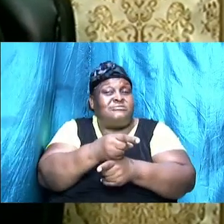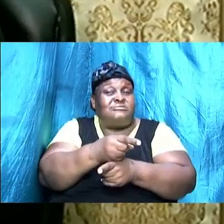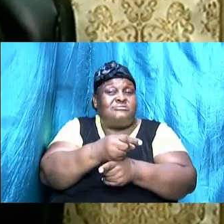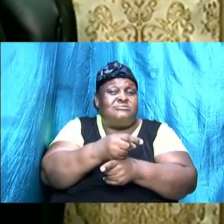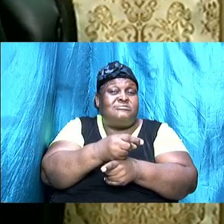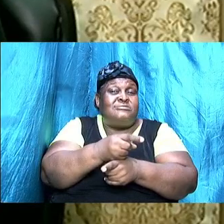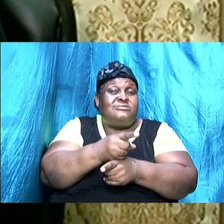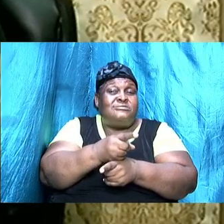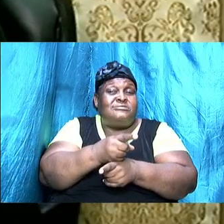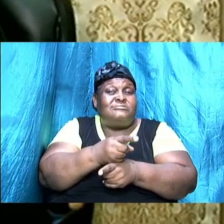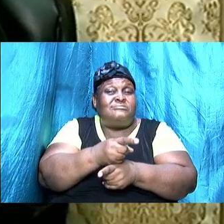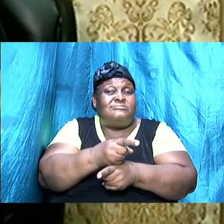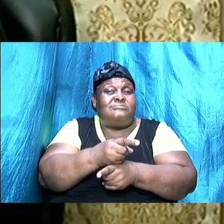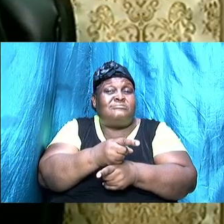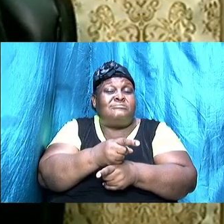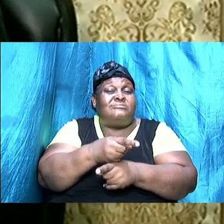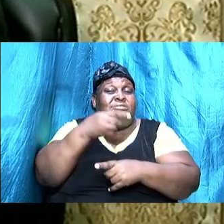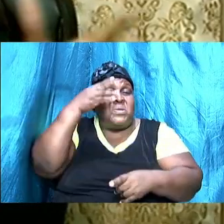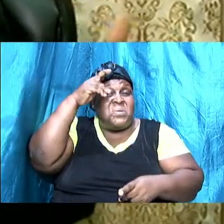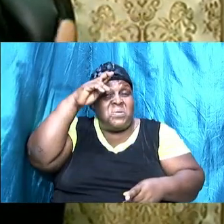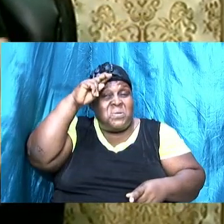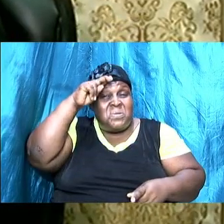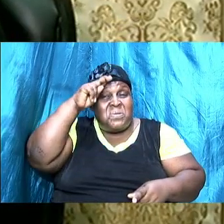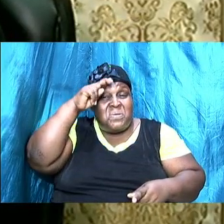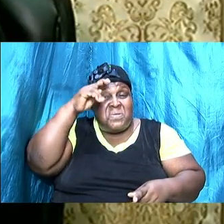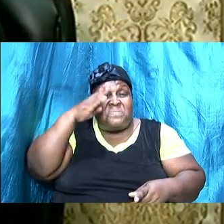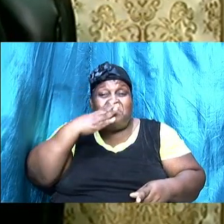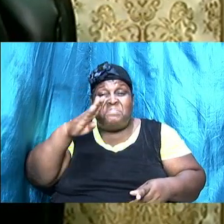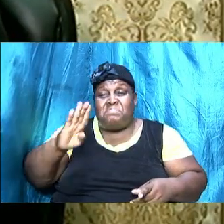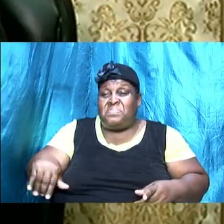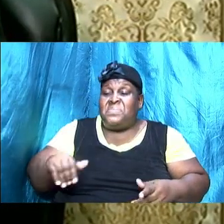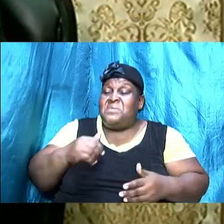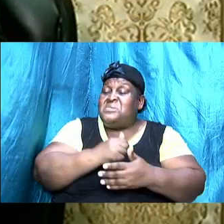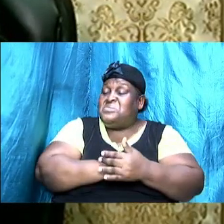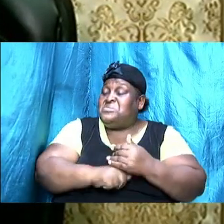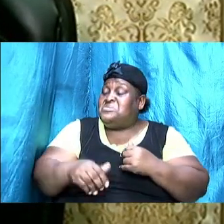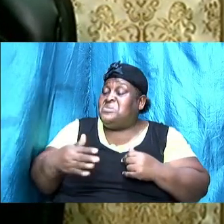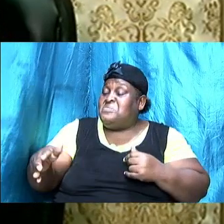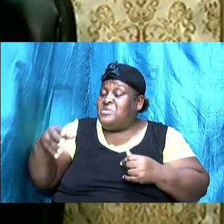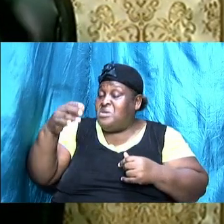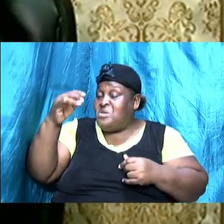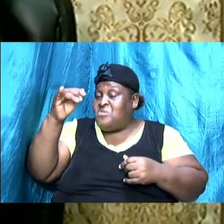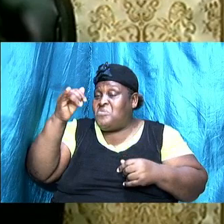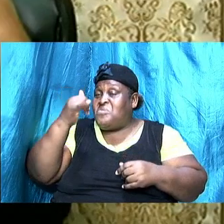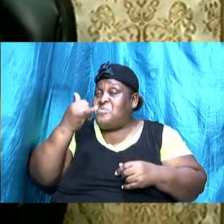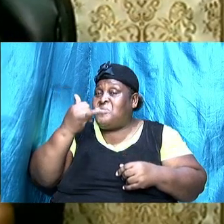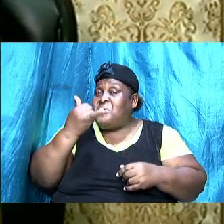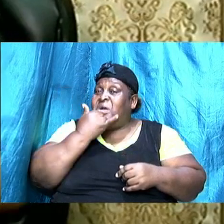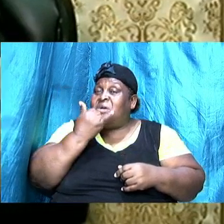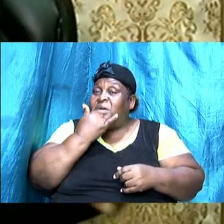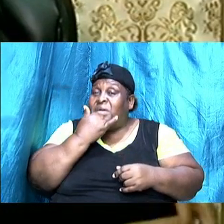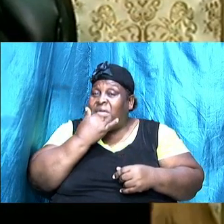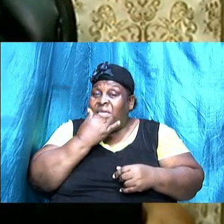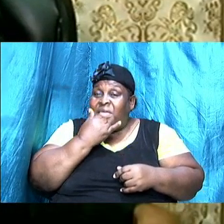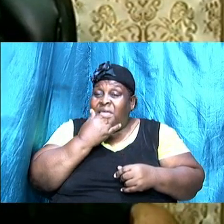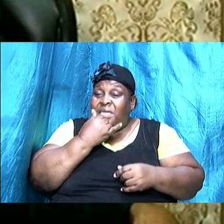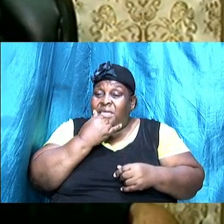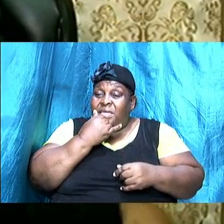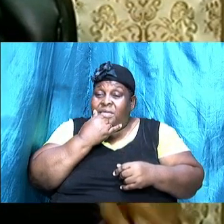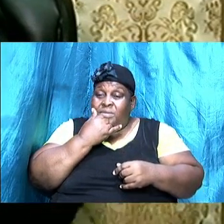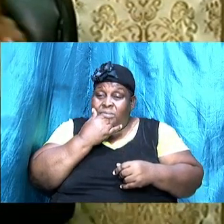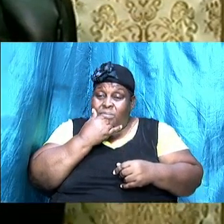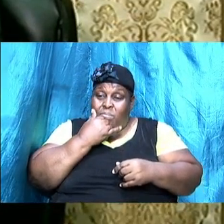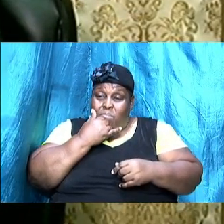Transmission is not going through. The nerves might be bad. Something is off. But the brain, the head, and the body is not